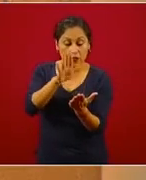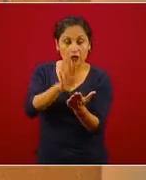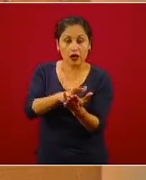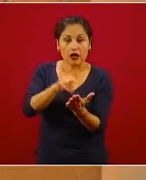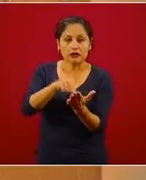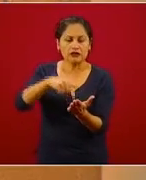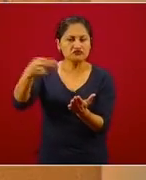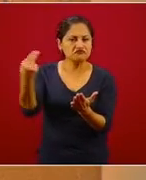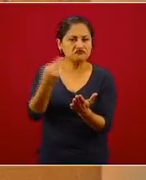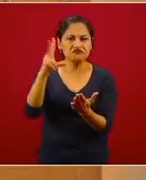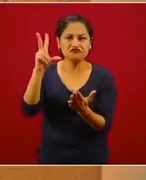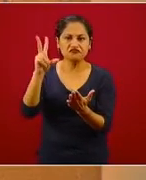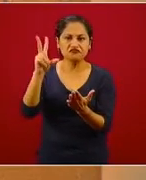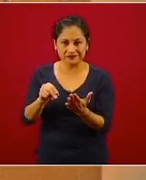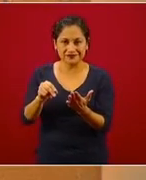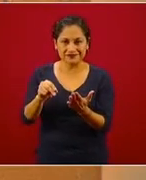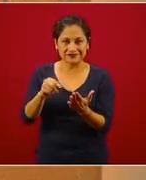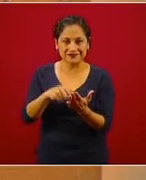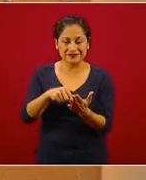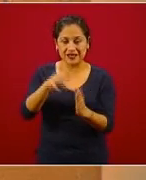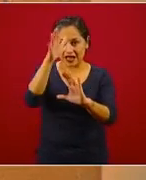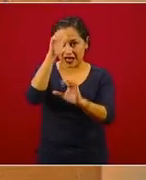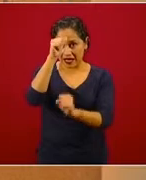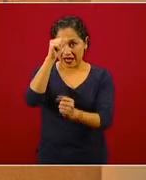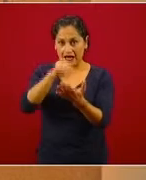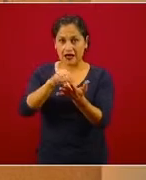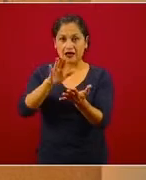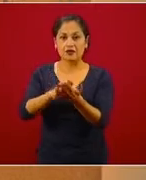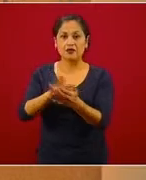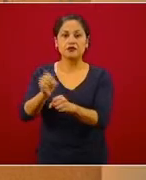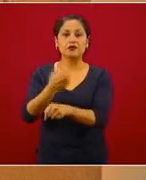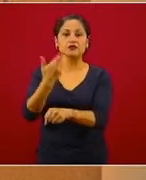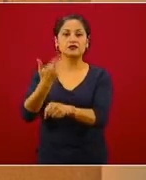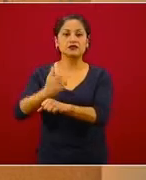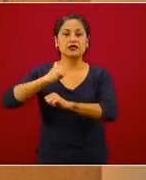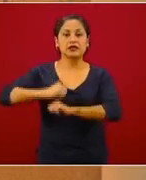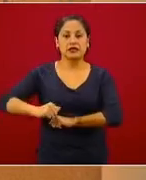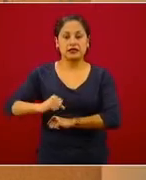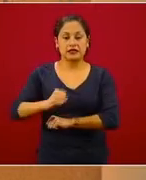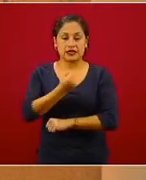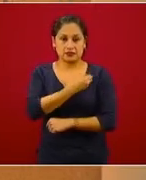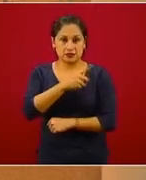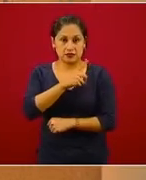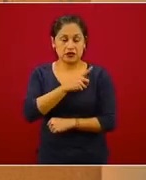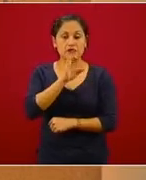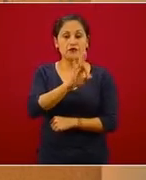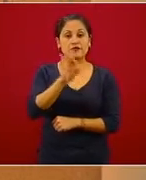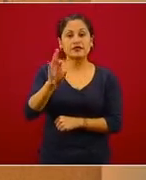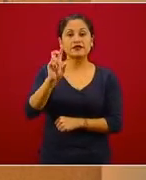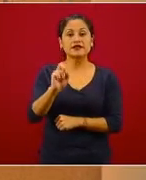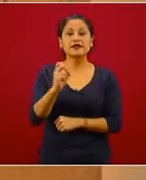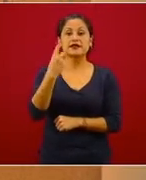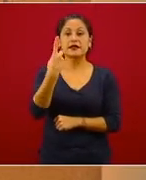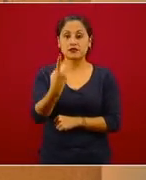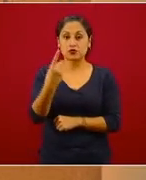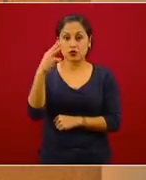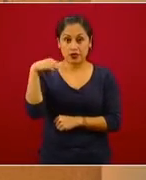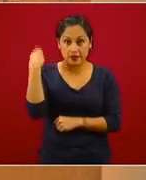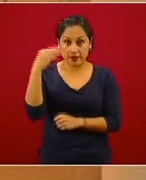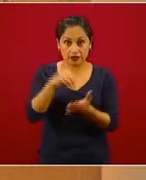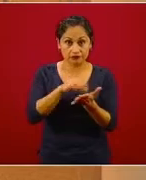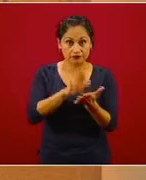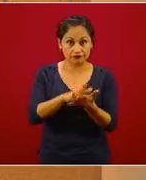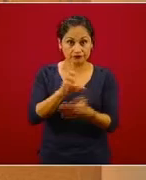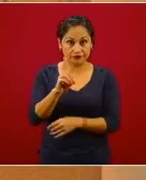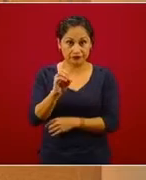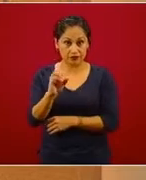All work that is not classified as essential is postponed right now. And that is according to